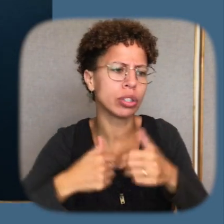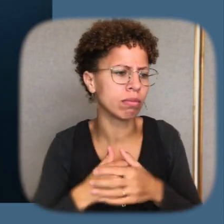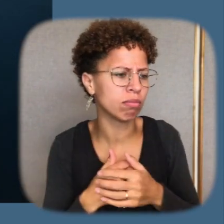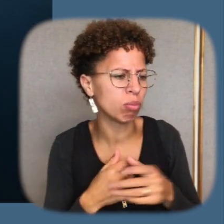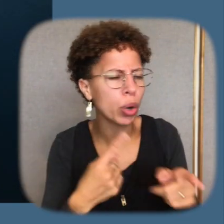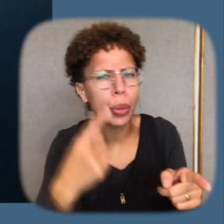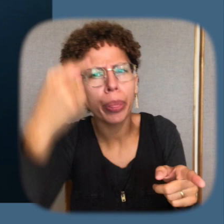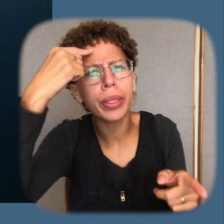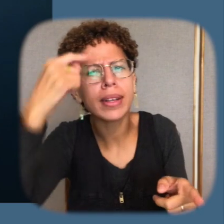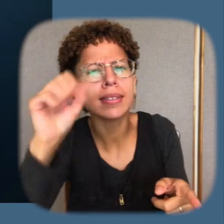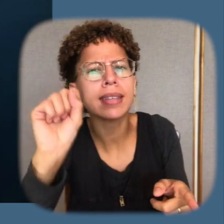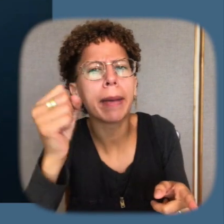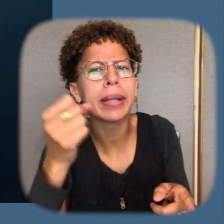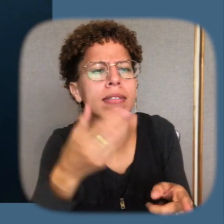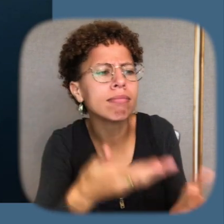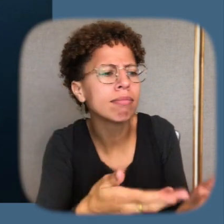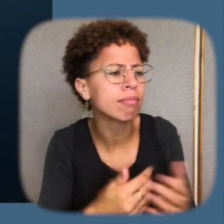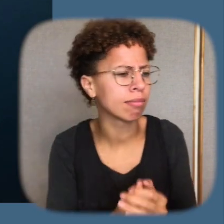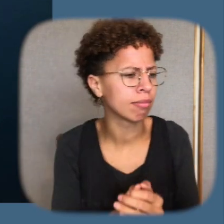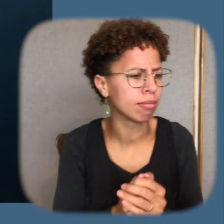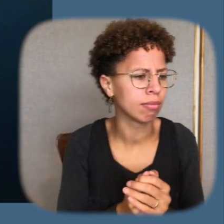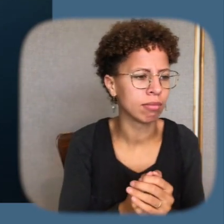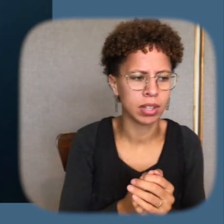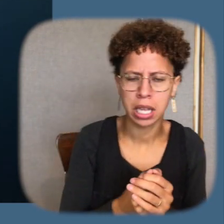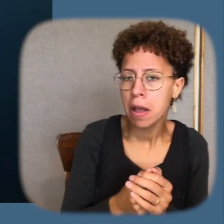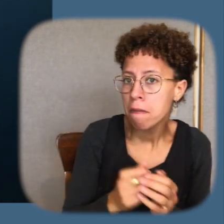What do you think, Simon?